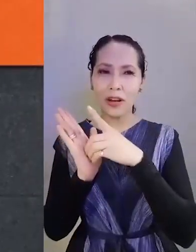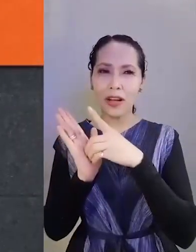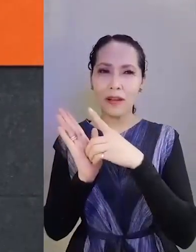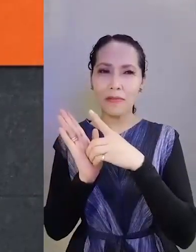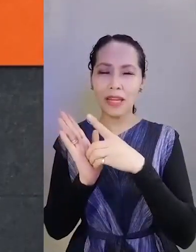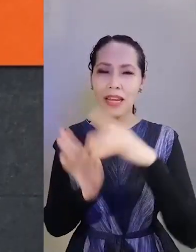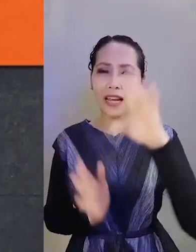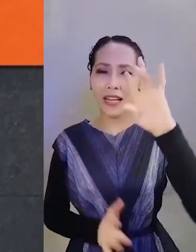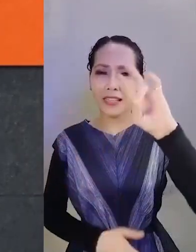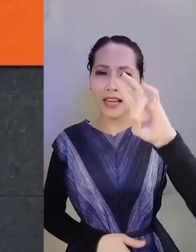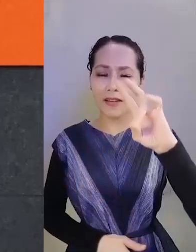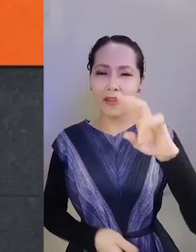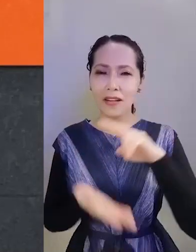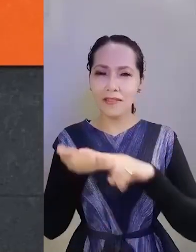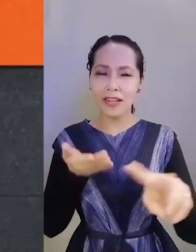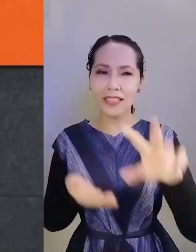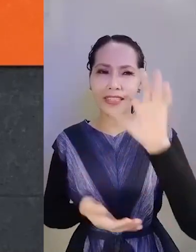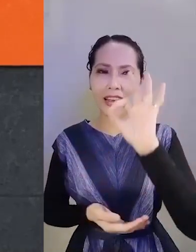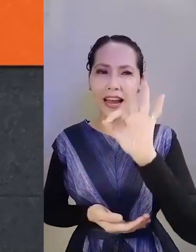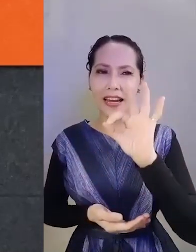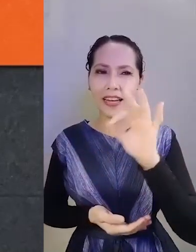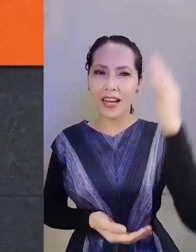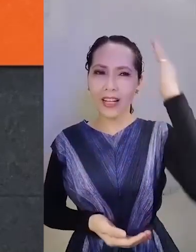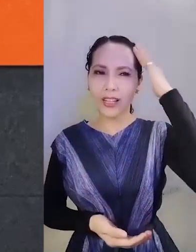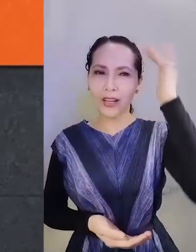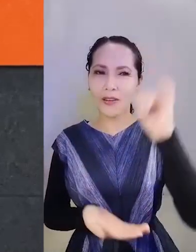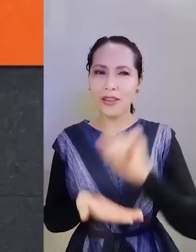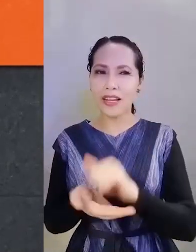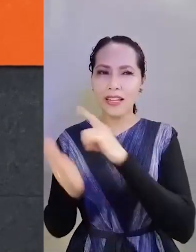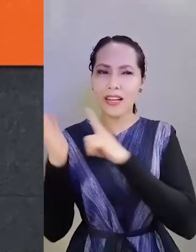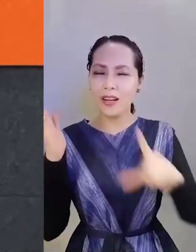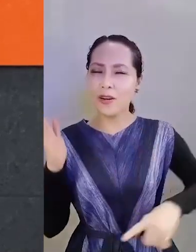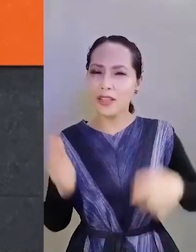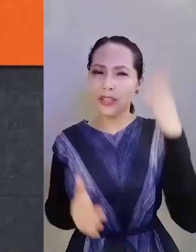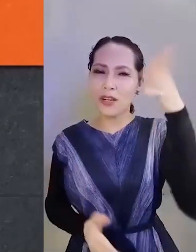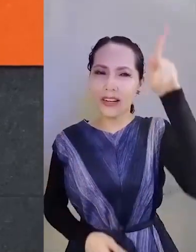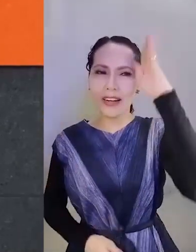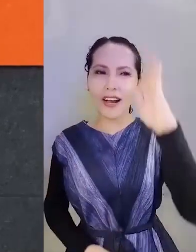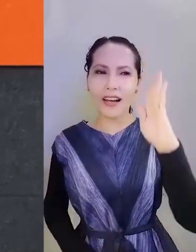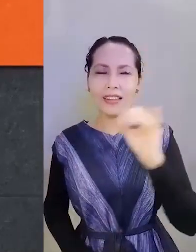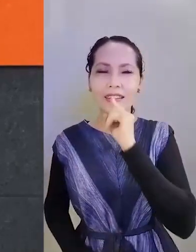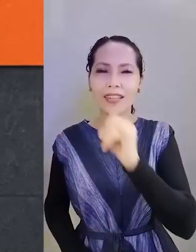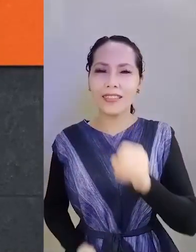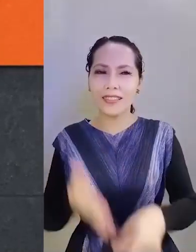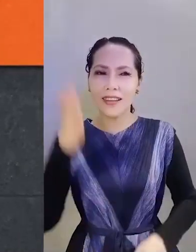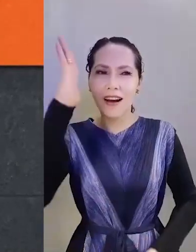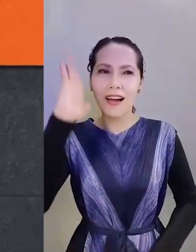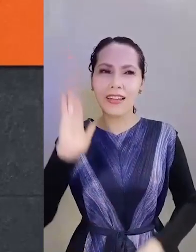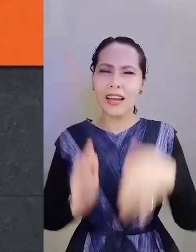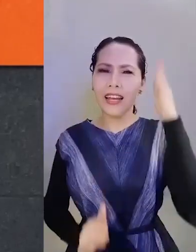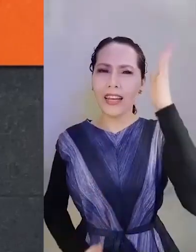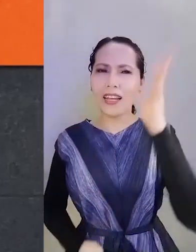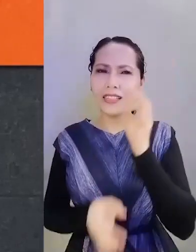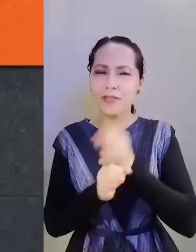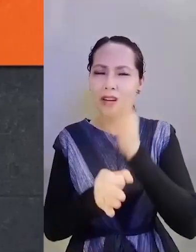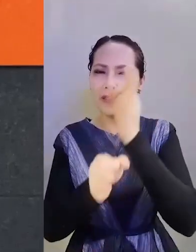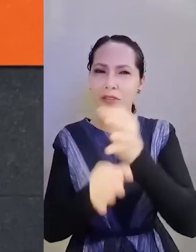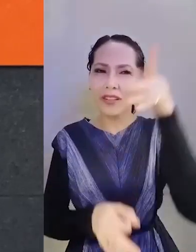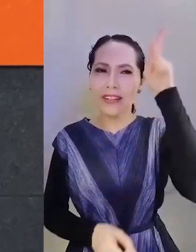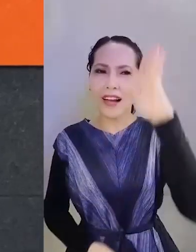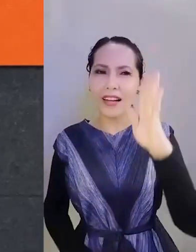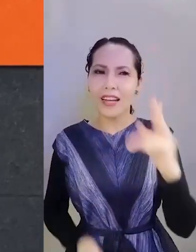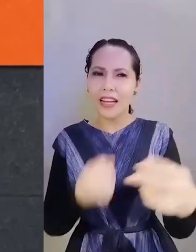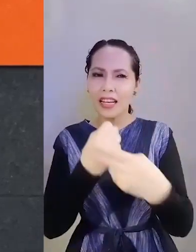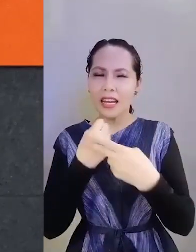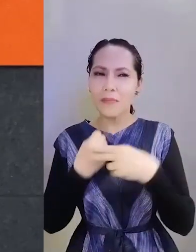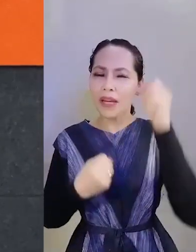Deuteronomy 7 verse 9, "Know therefore that the Lord your God is God. He is the faithful